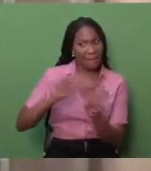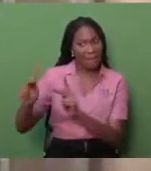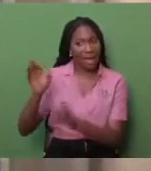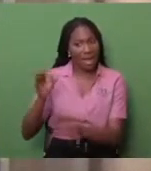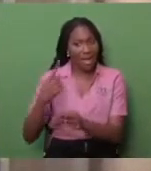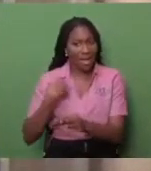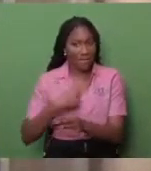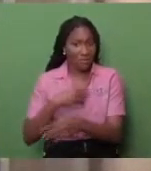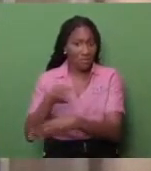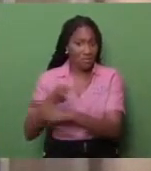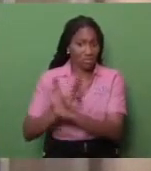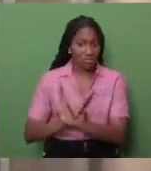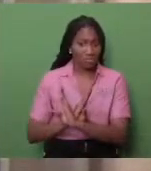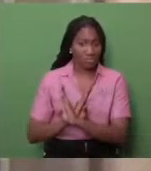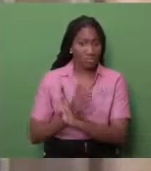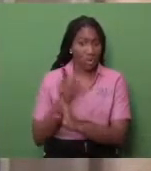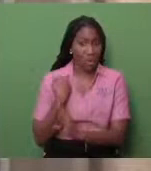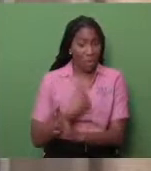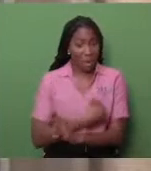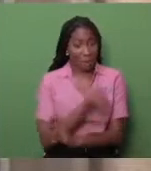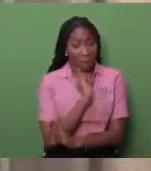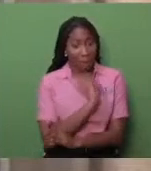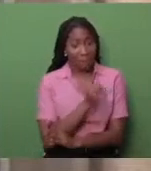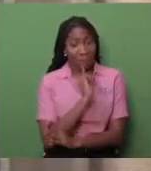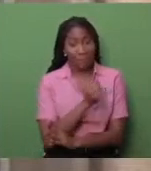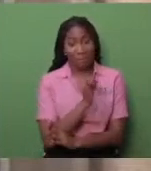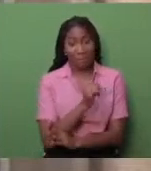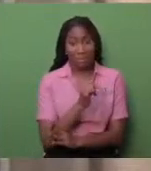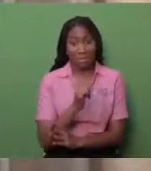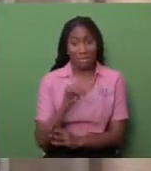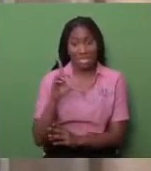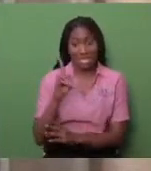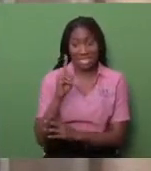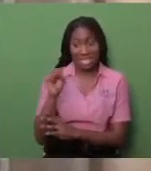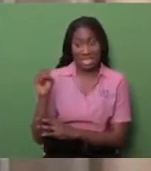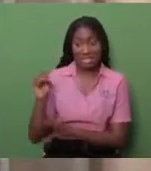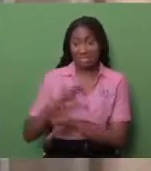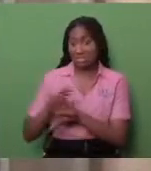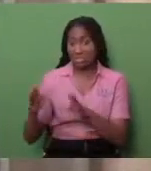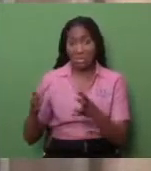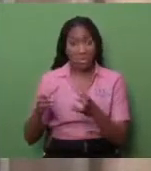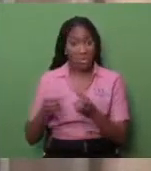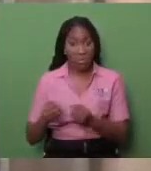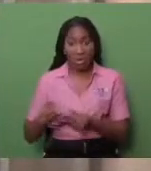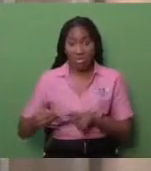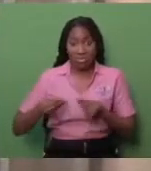even DSS would want to lend money to this government. I don't think so.